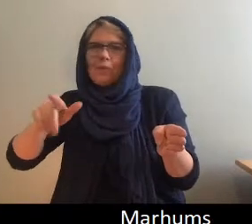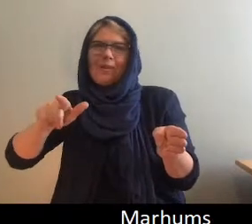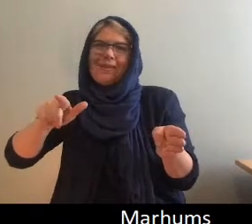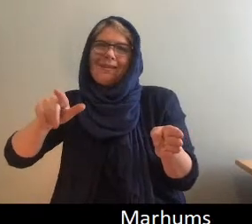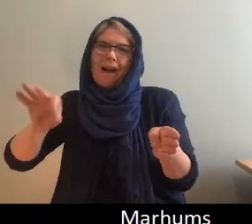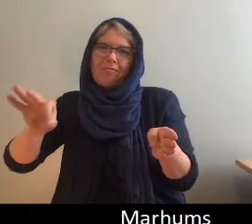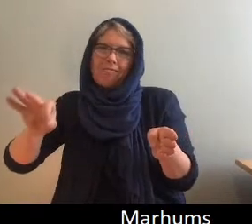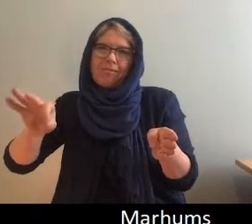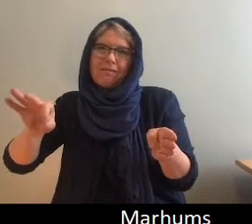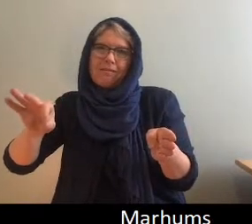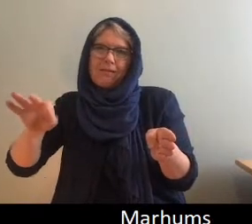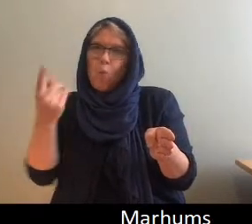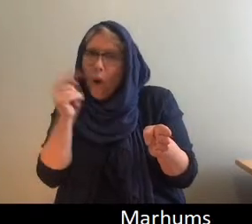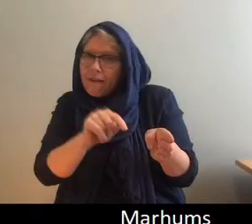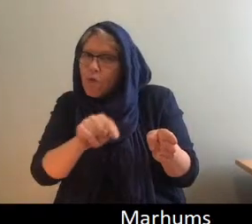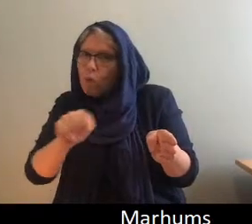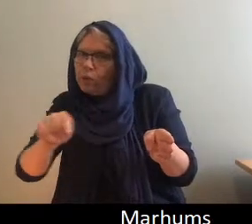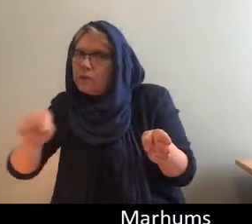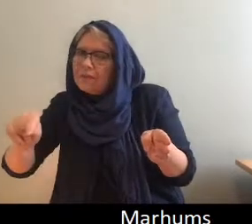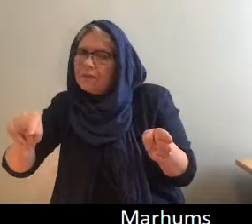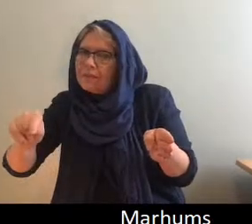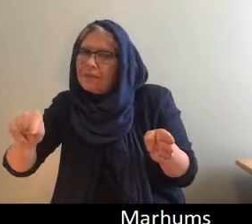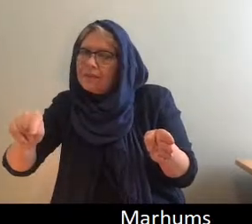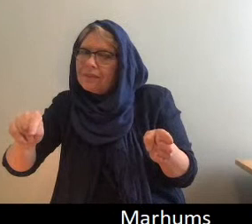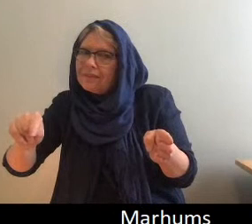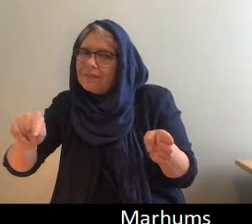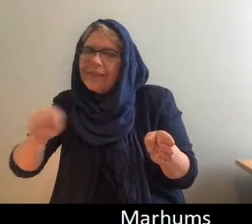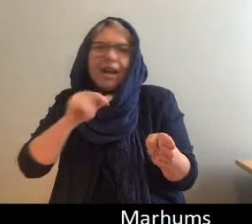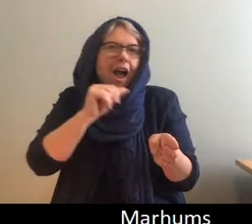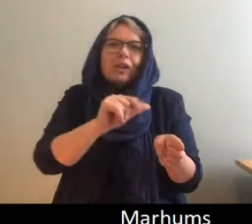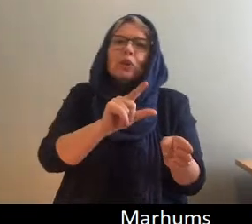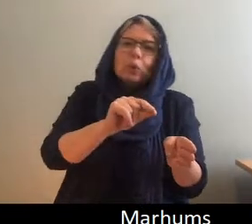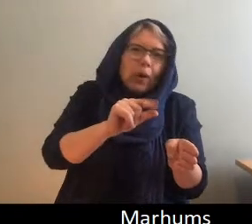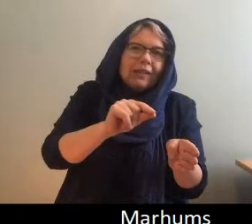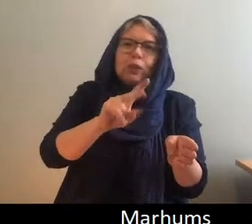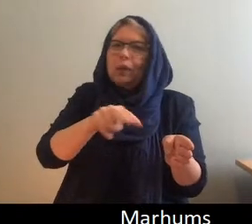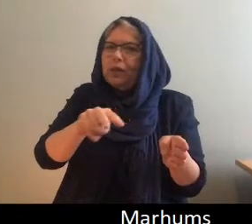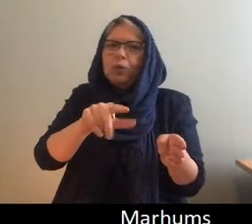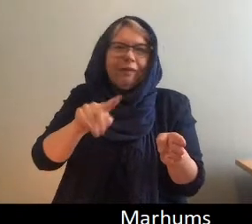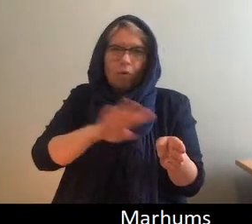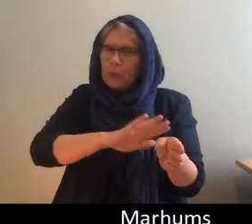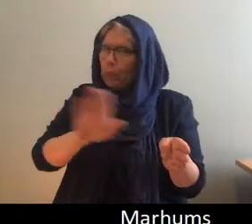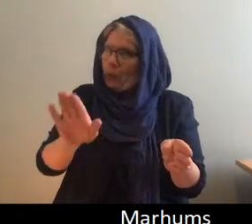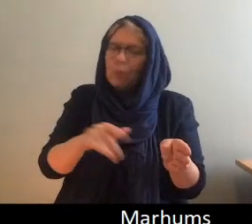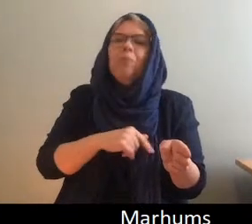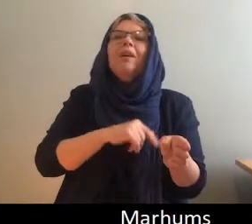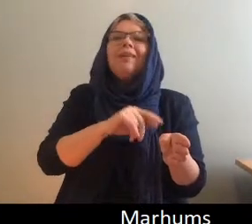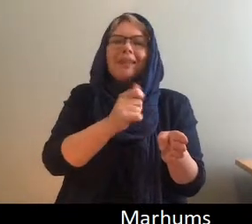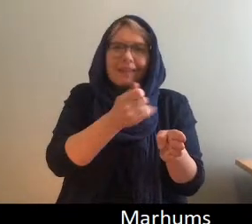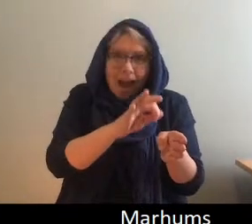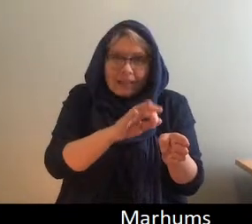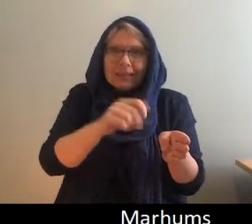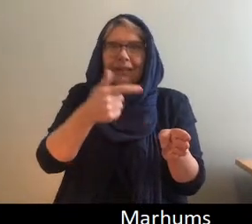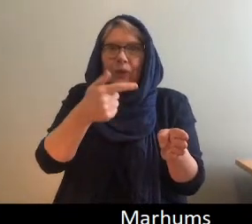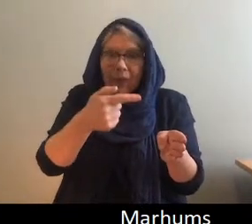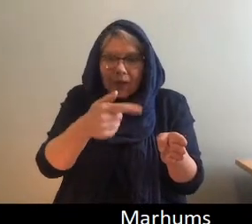why Allah's Messenger or Allah did not tell us exactly which night it is so that we don't become